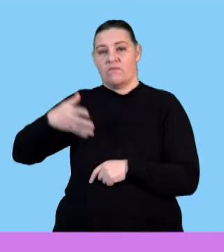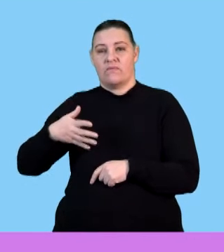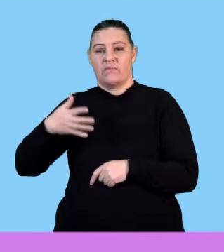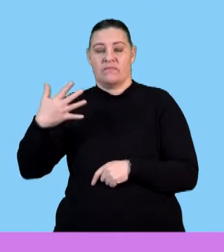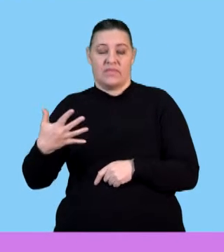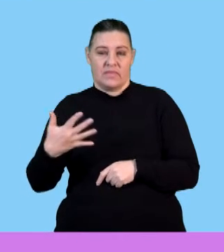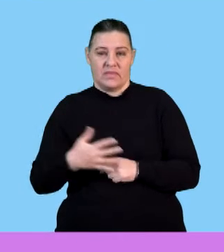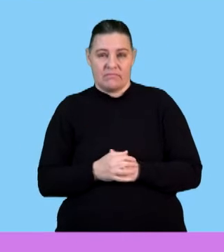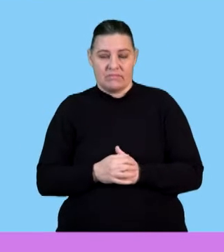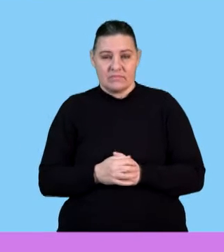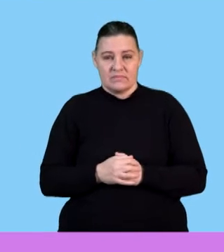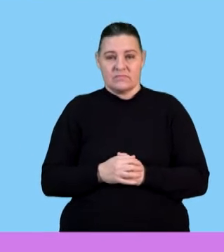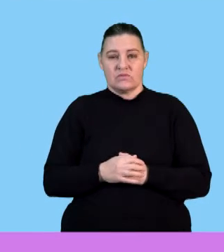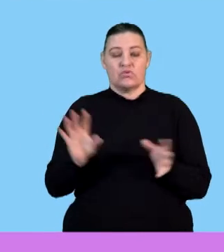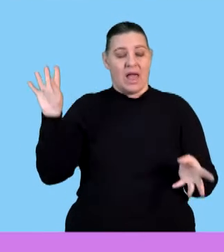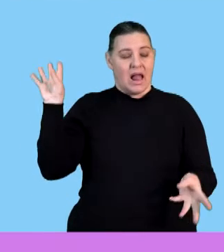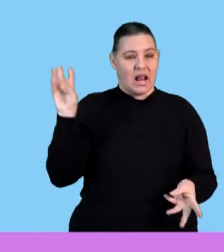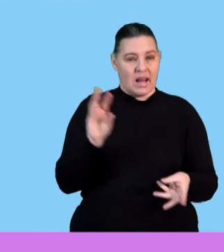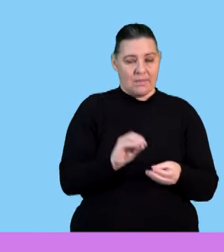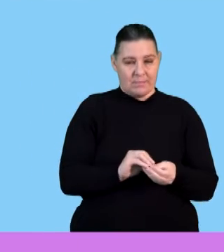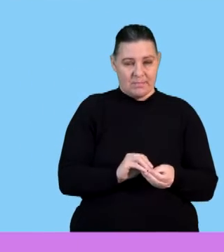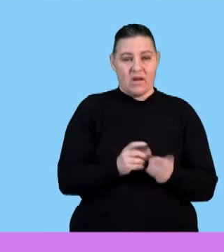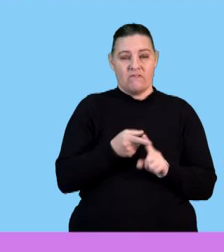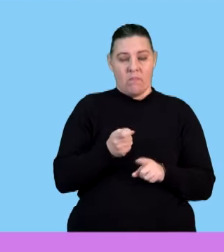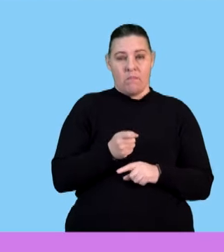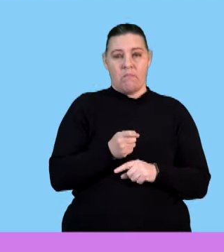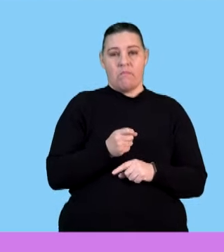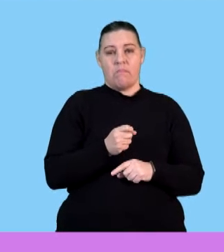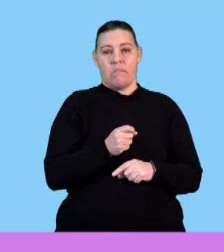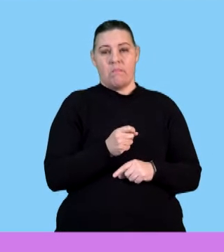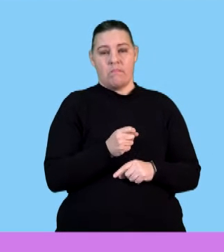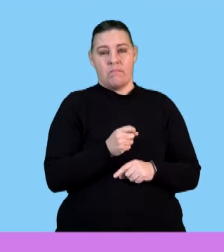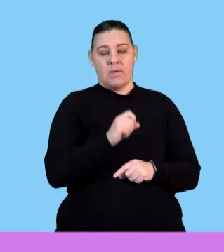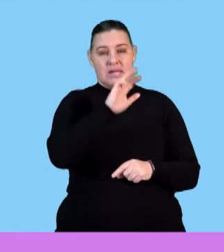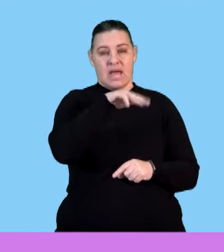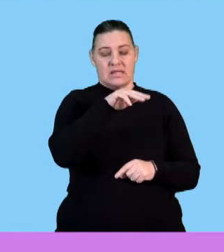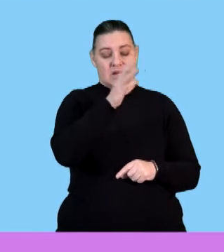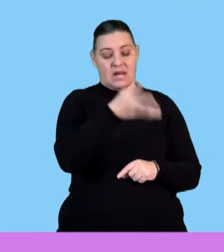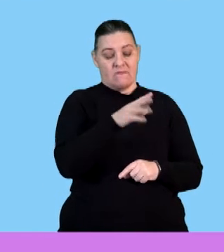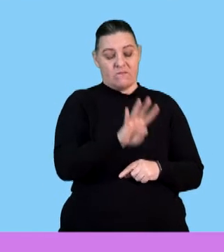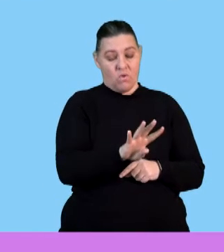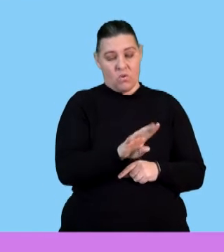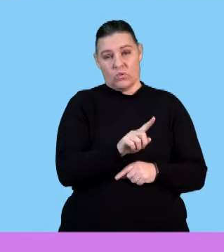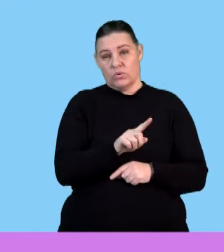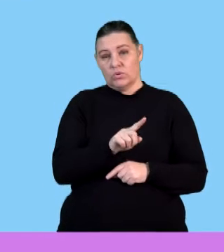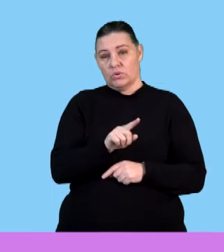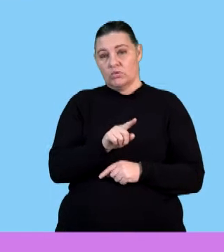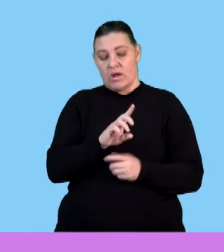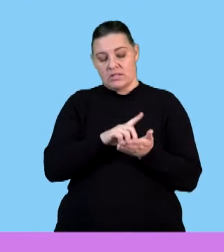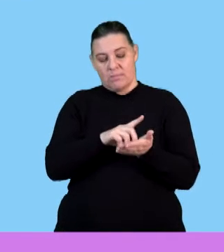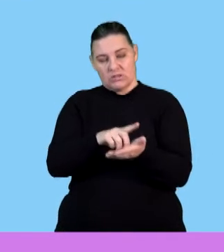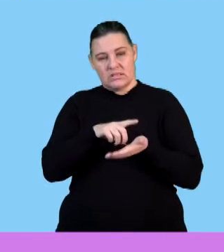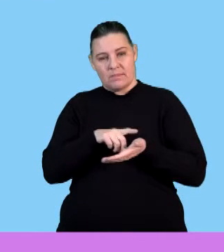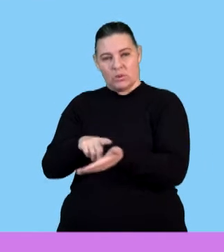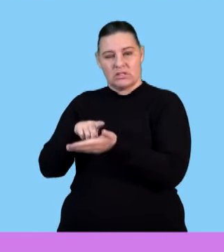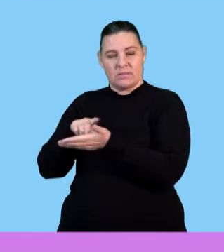So if we look at this, we're adding all these amounts from the 19th of the 4th, all right, where you have